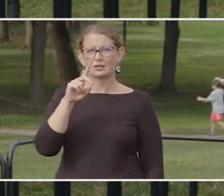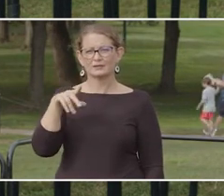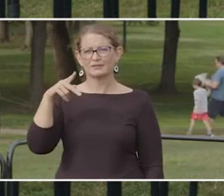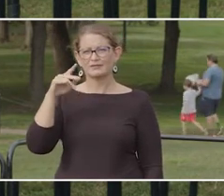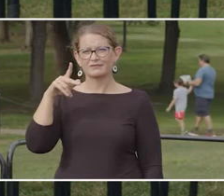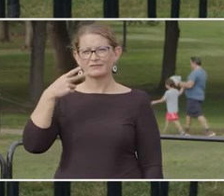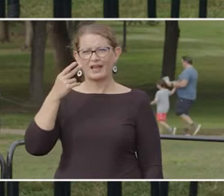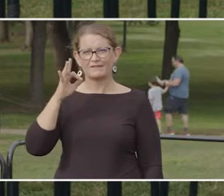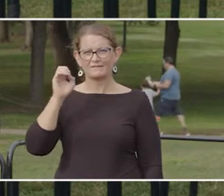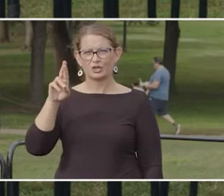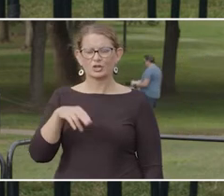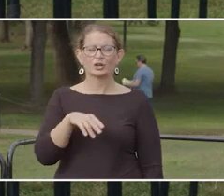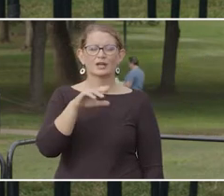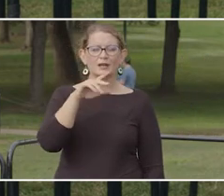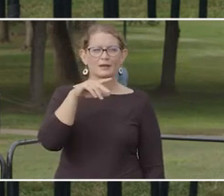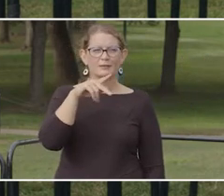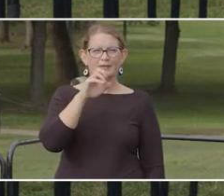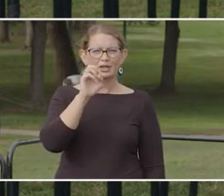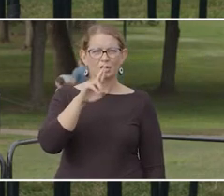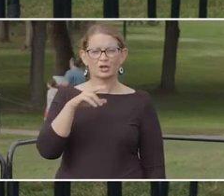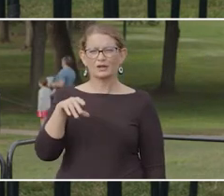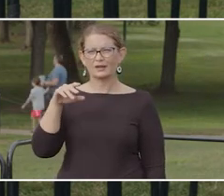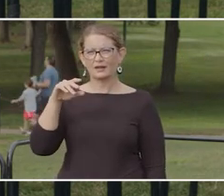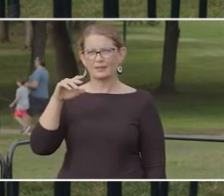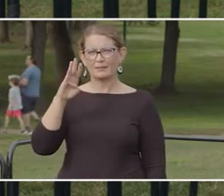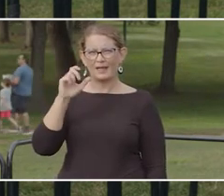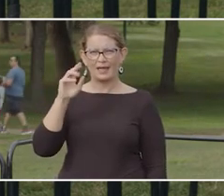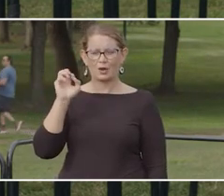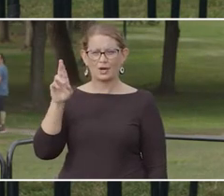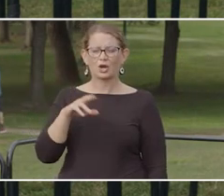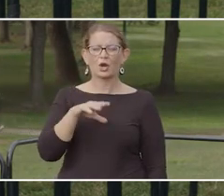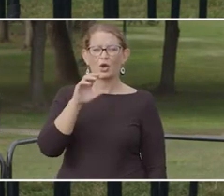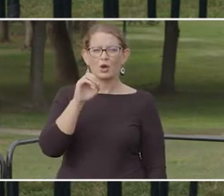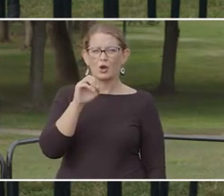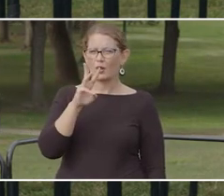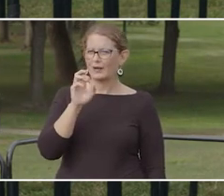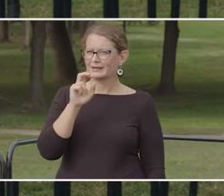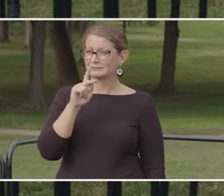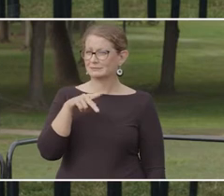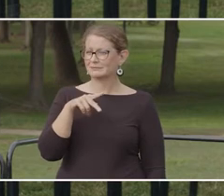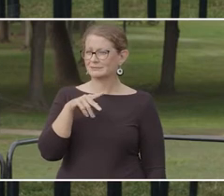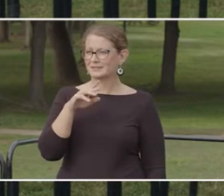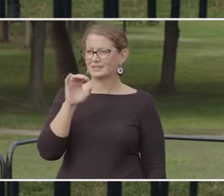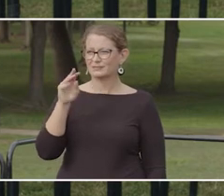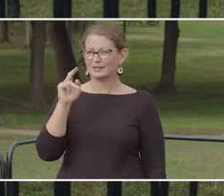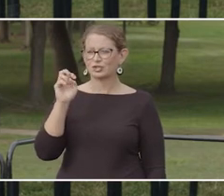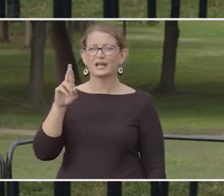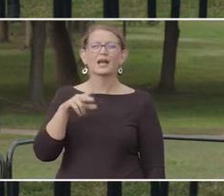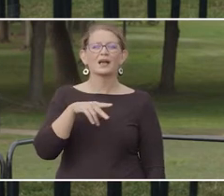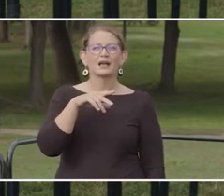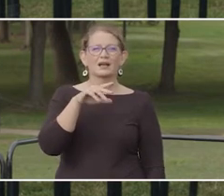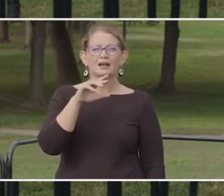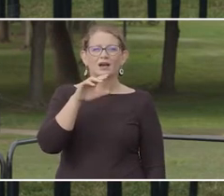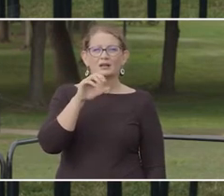Pfeiffer. Peter Philip Philhauer. Olaf James Krajek. John Stephen